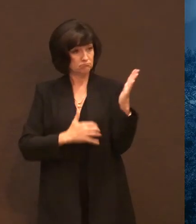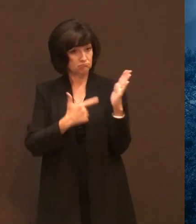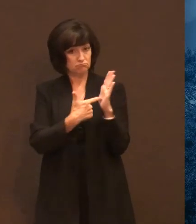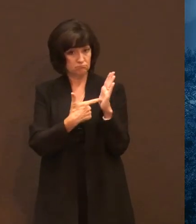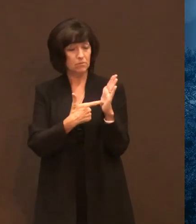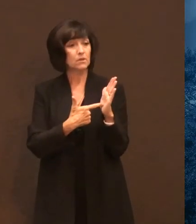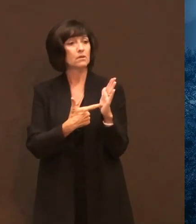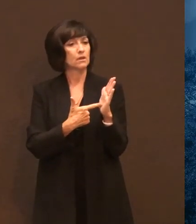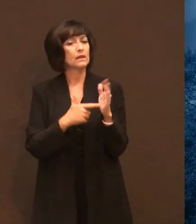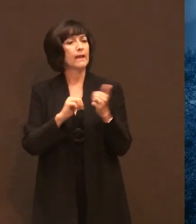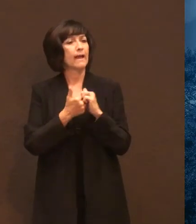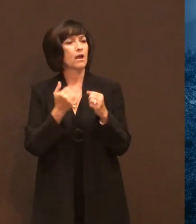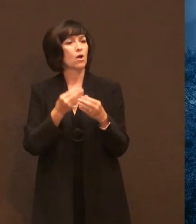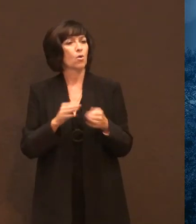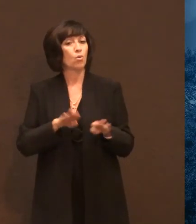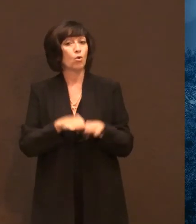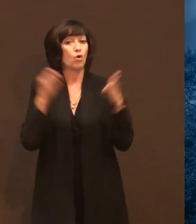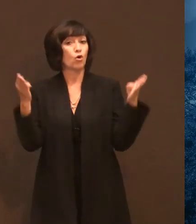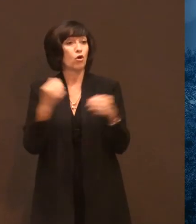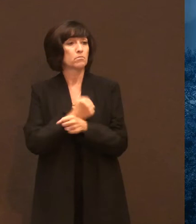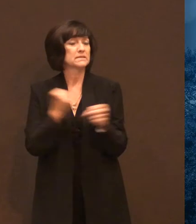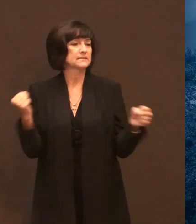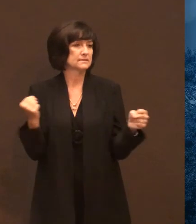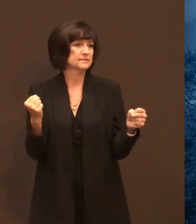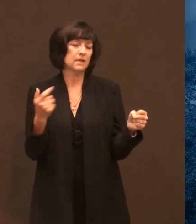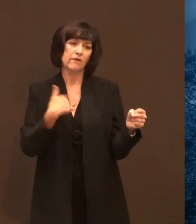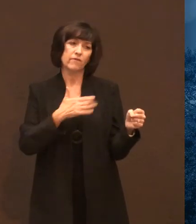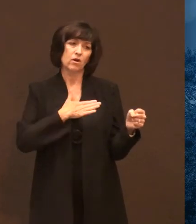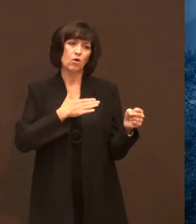to get as much in-person instruction as possible.